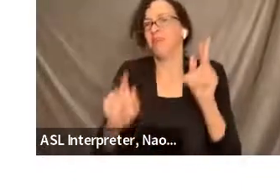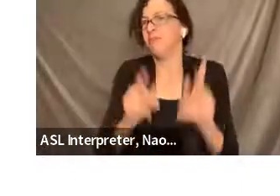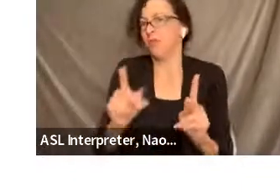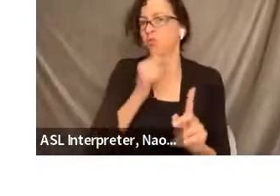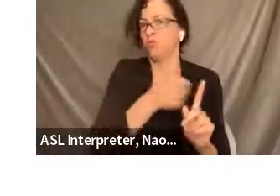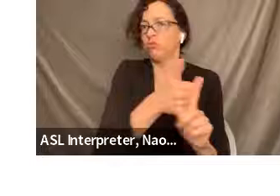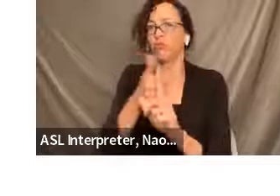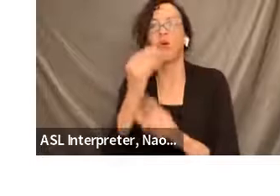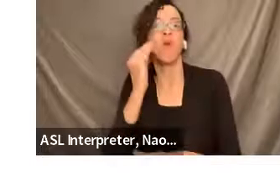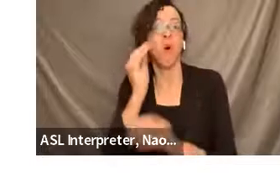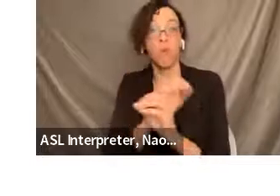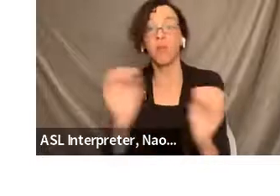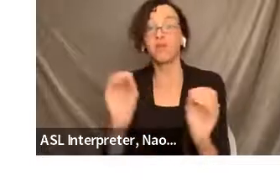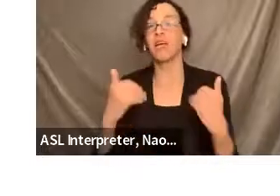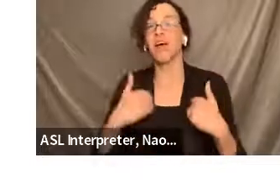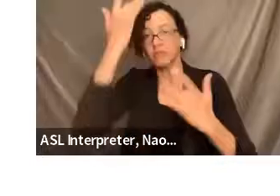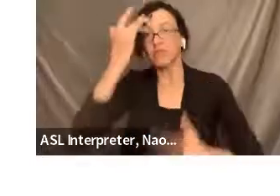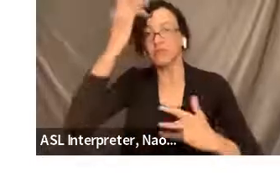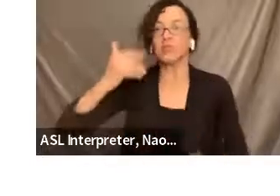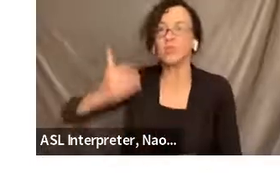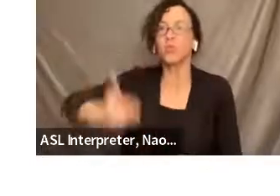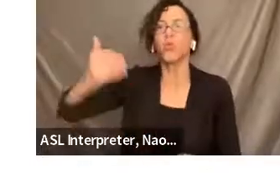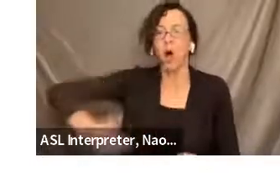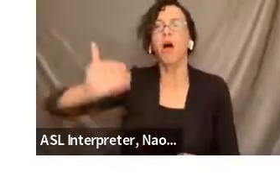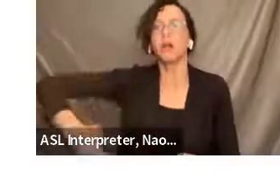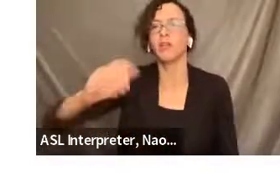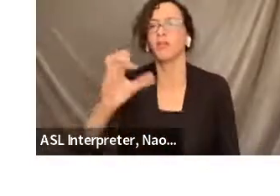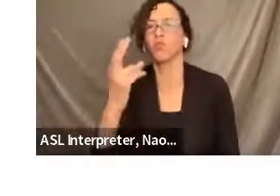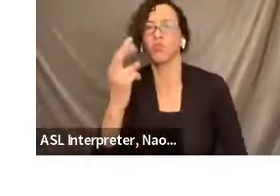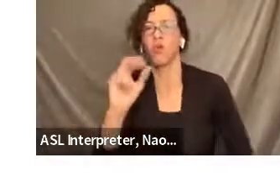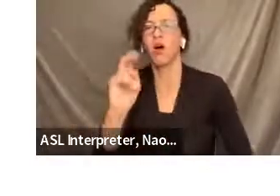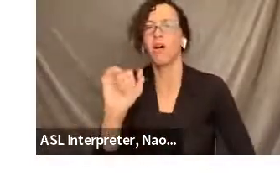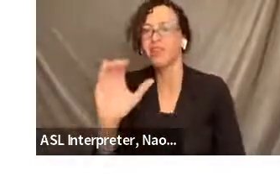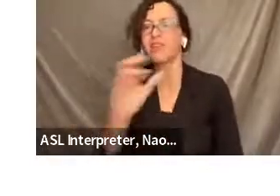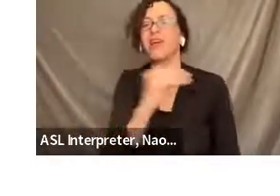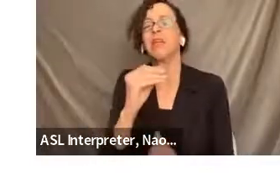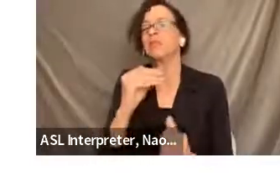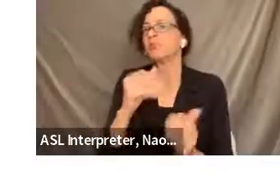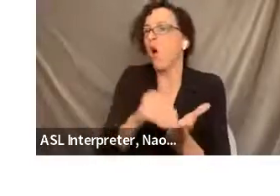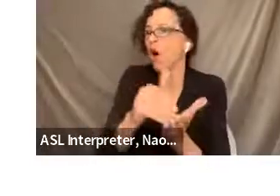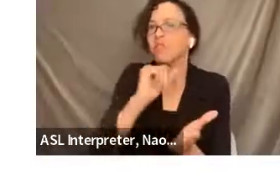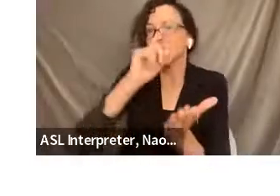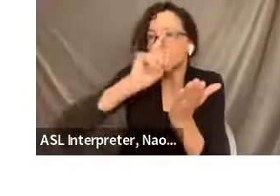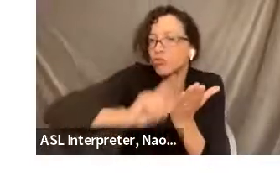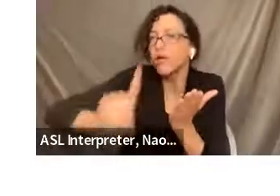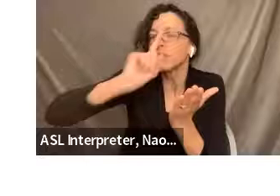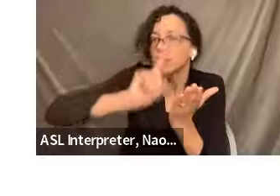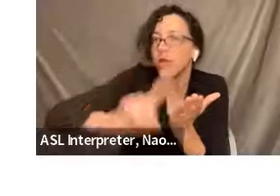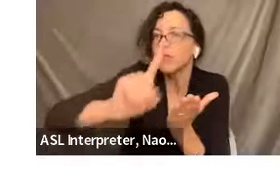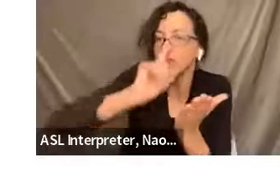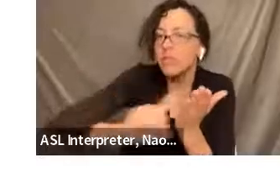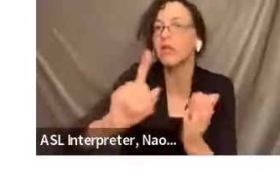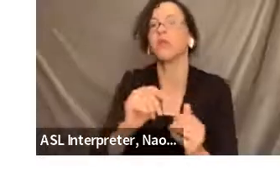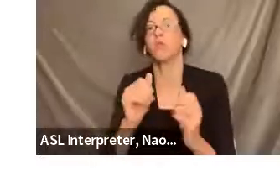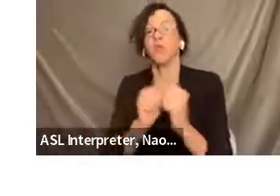that sometimes run unchecked. And so we could also use our community paramedics for that. And through that, we can reduce readmission